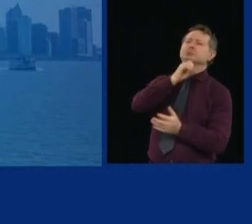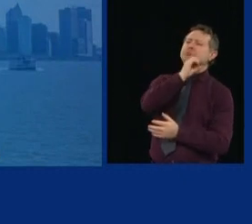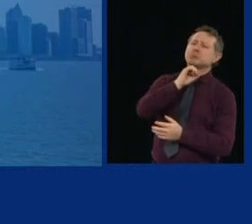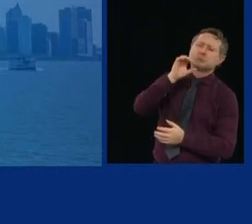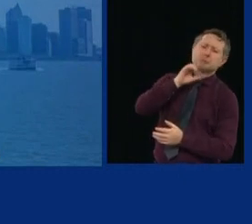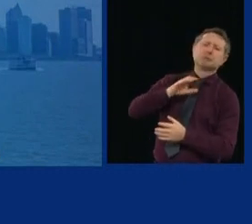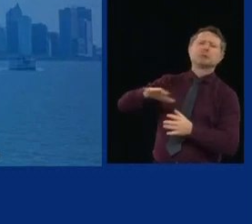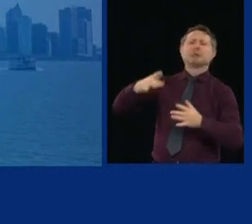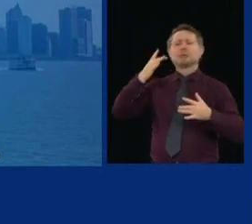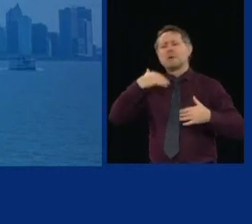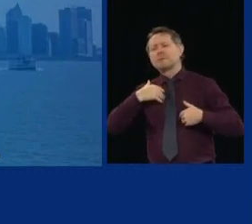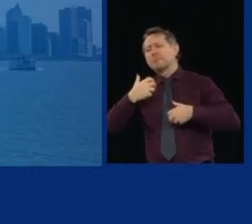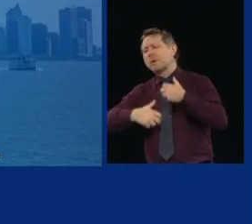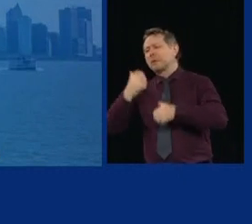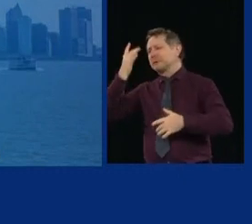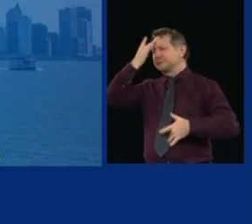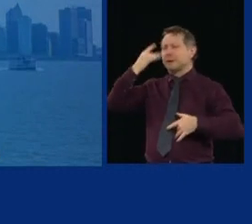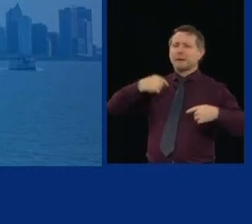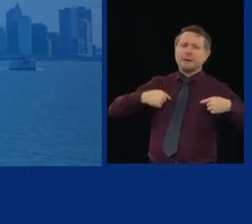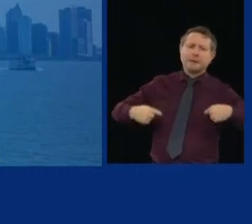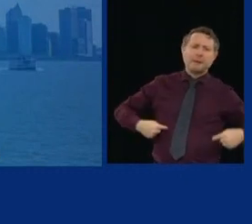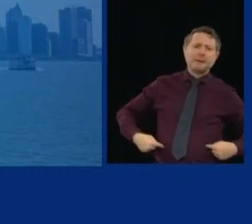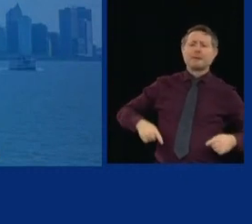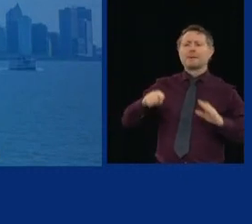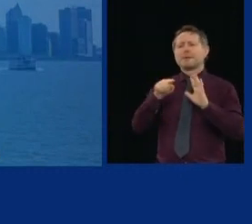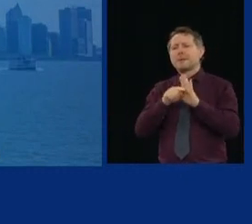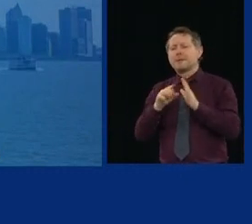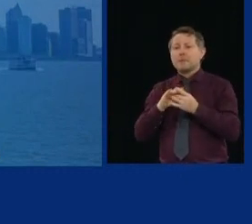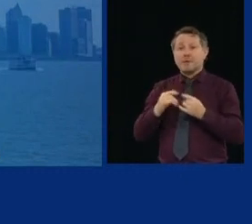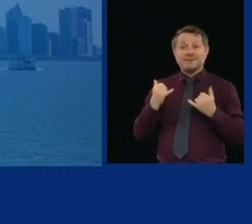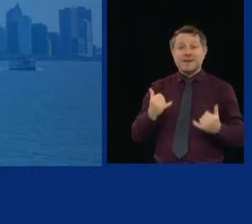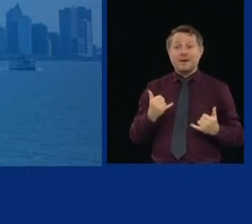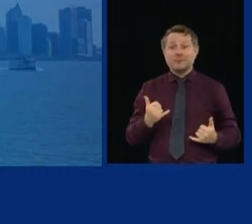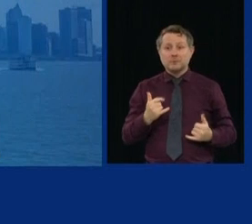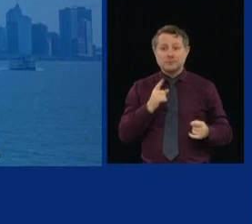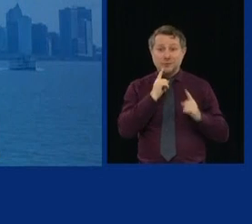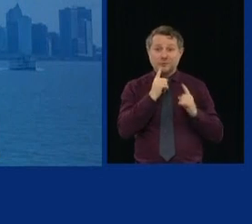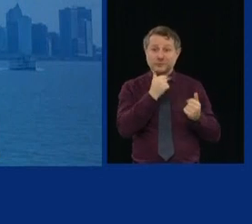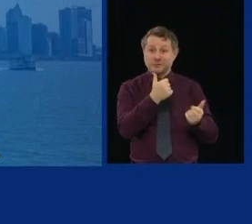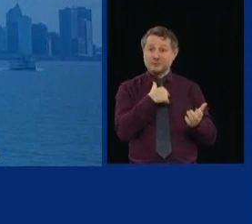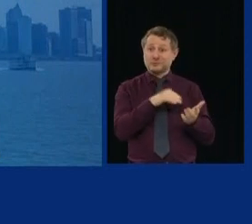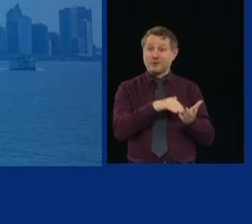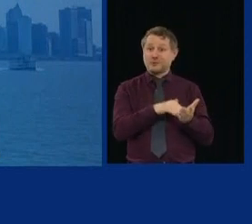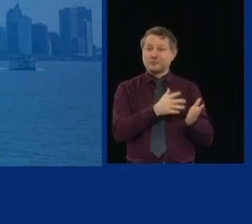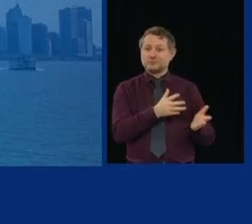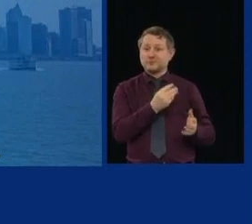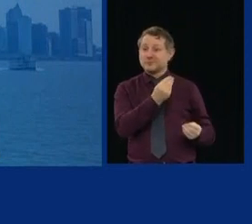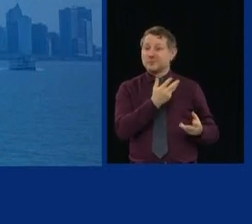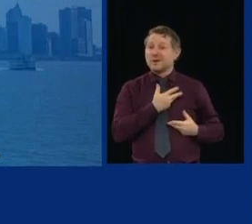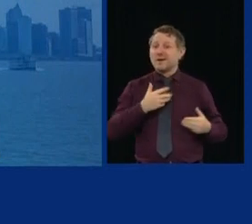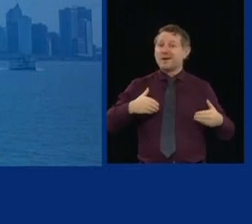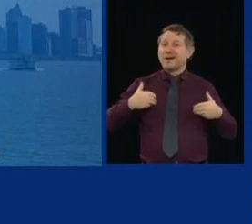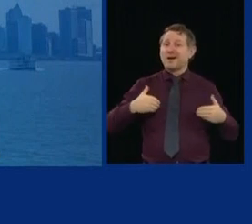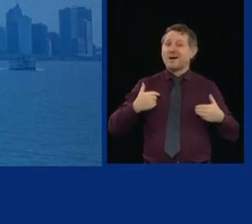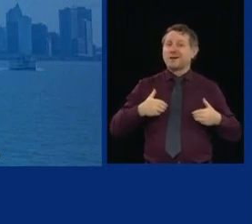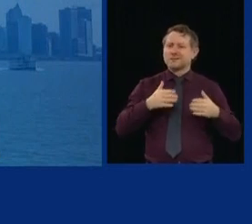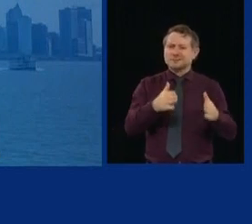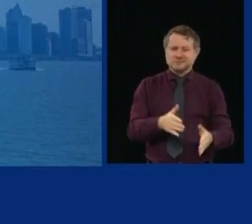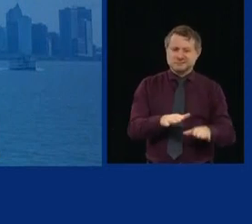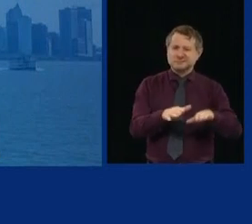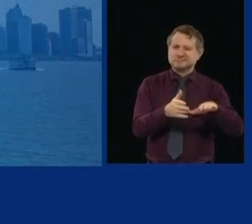was speaking to a doctor today about a young person who passed away of a stroke from